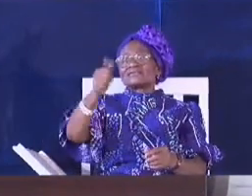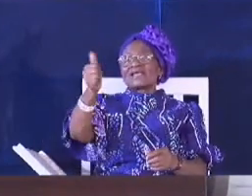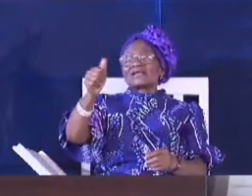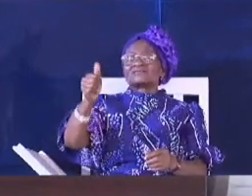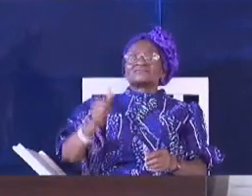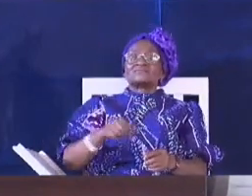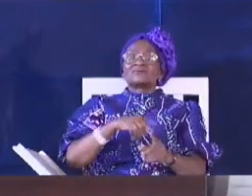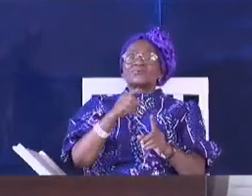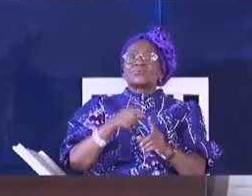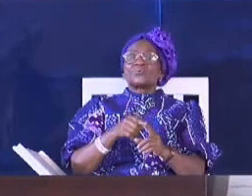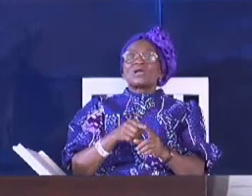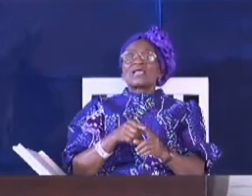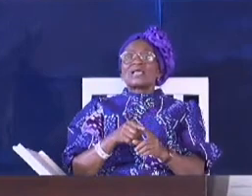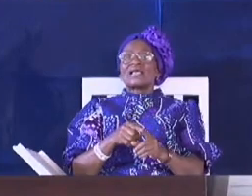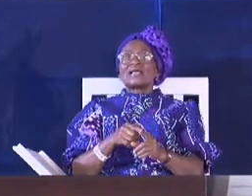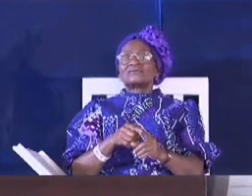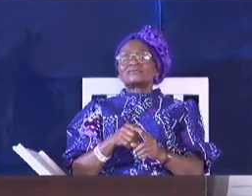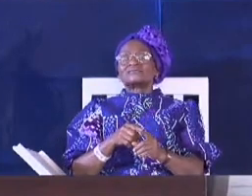When